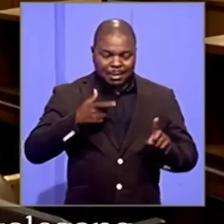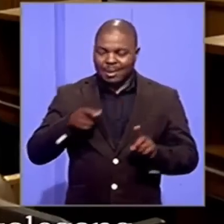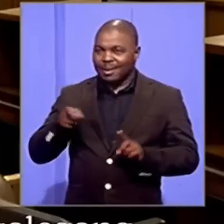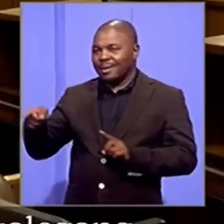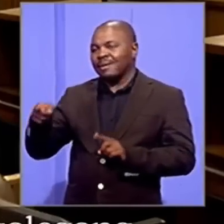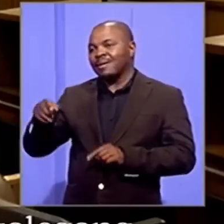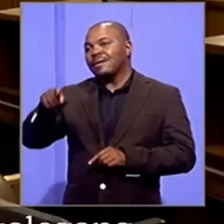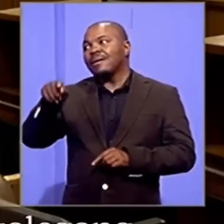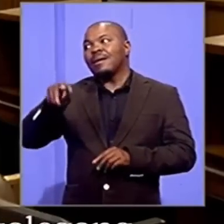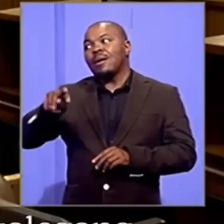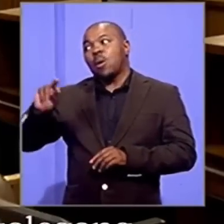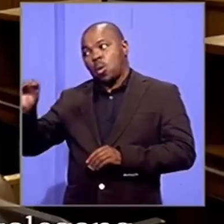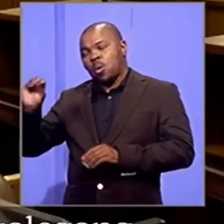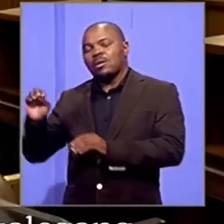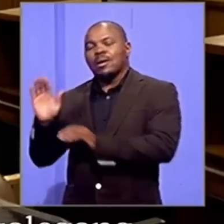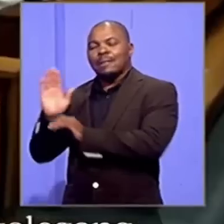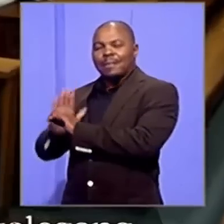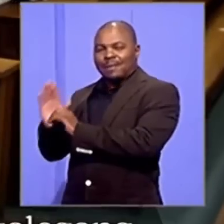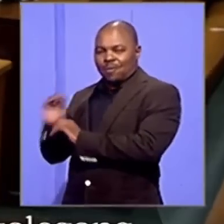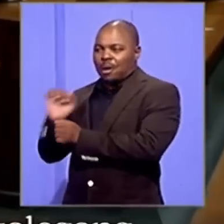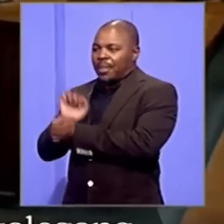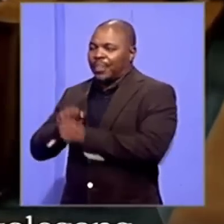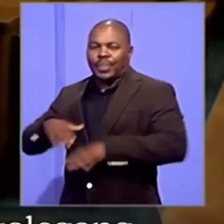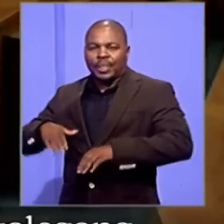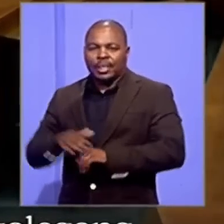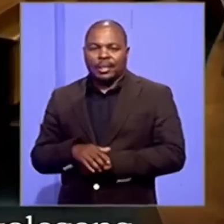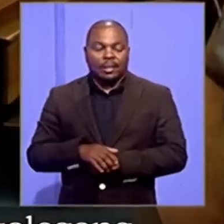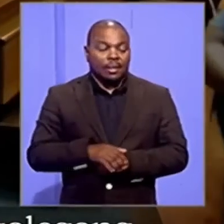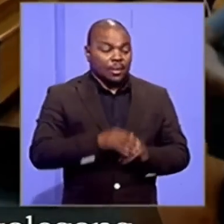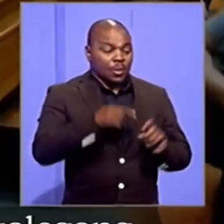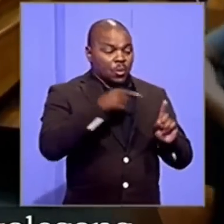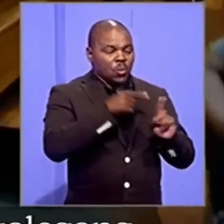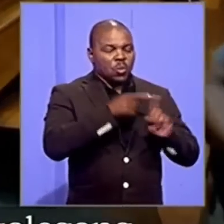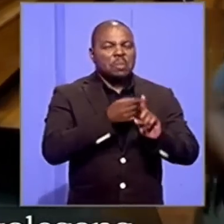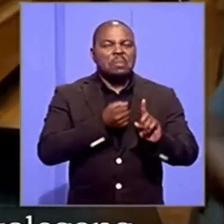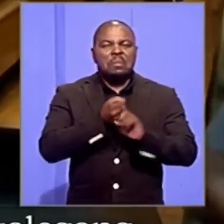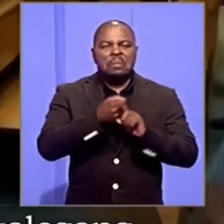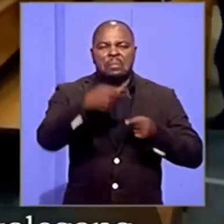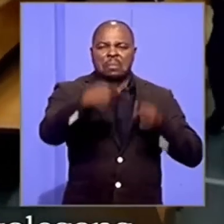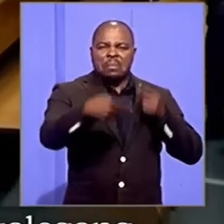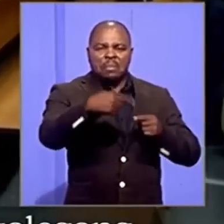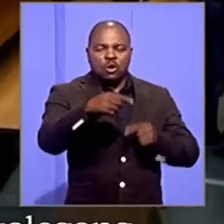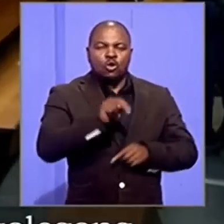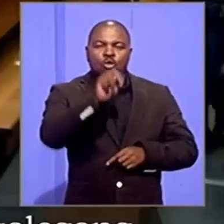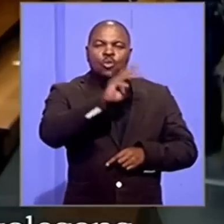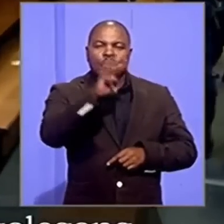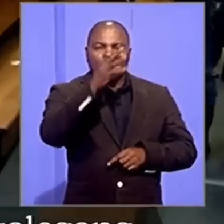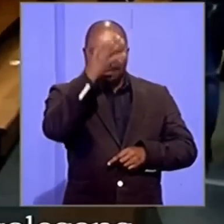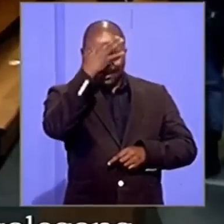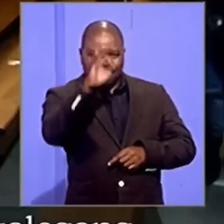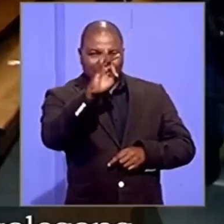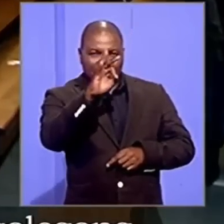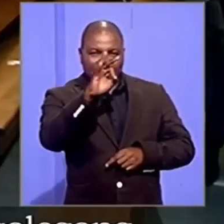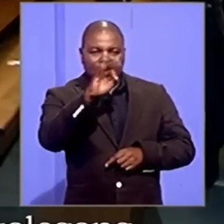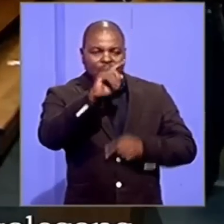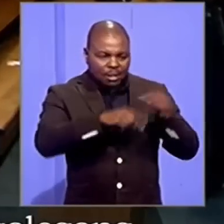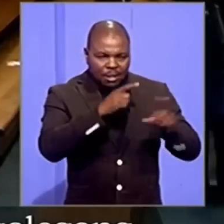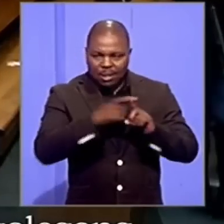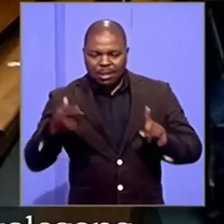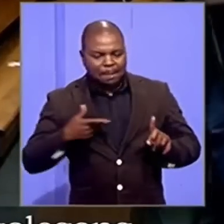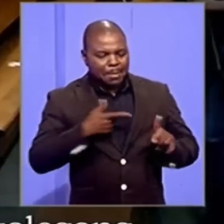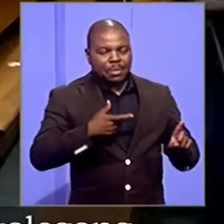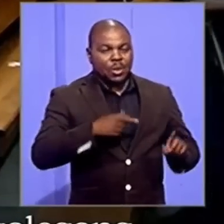bangwe ba tiro bone ga ba ise ba tshwarwe. Bozwana o na le montweng ya semolao le puso ya North West ka nako eo a neng a bolawa ka